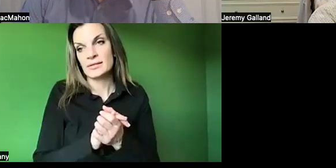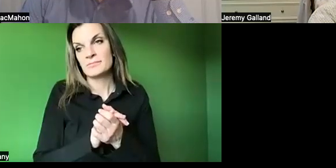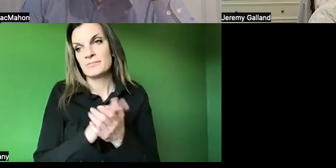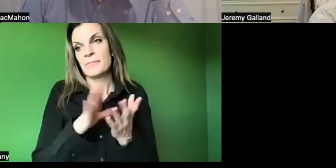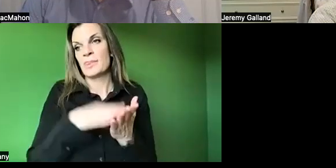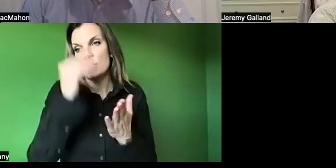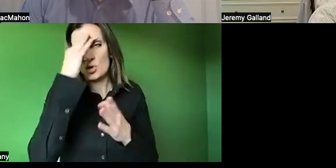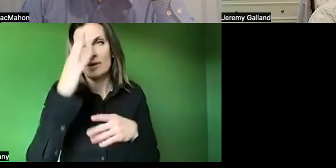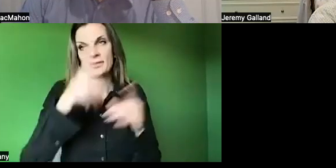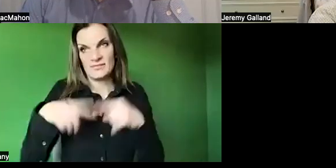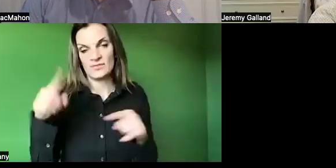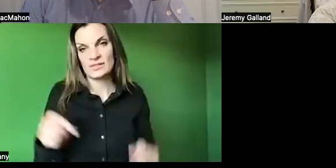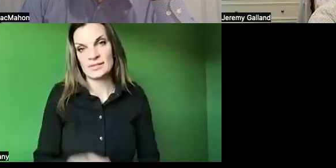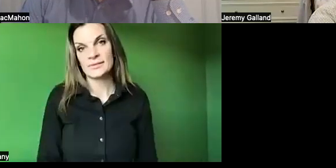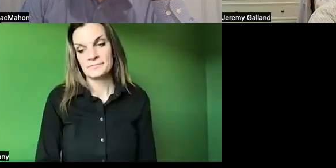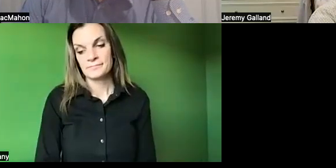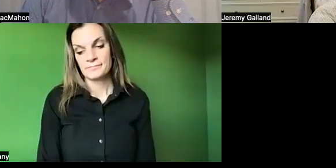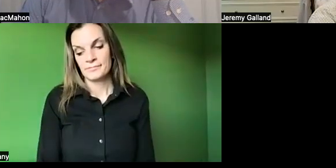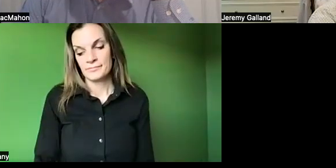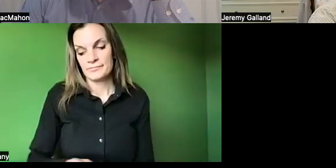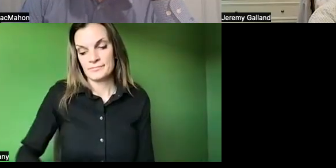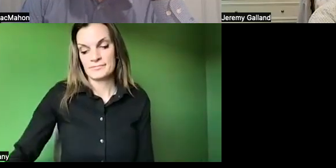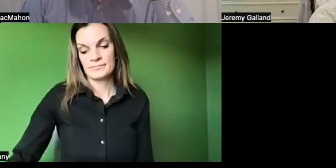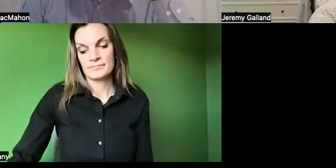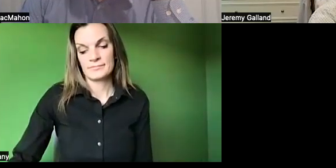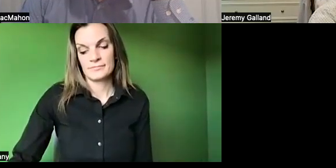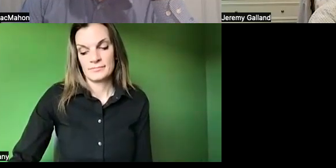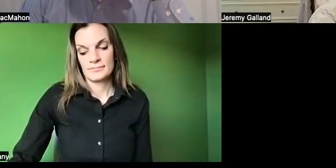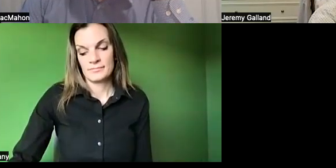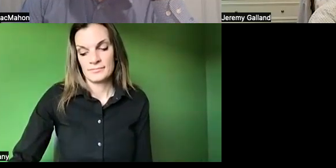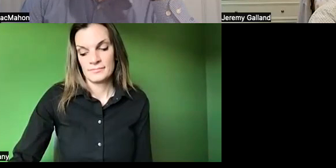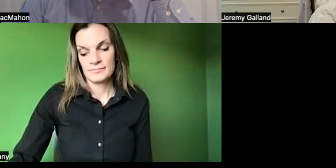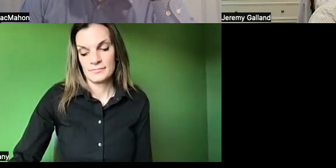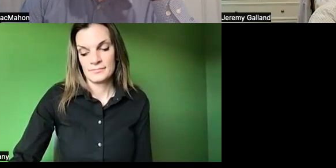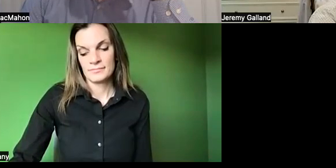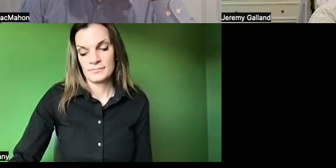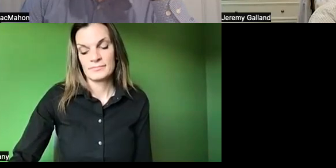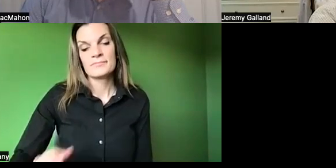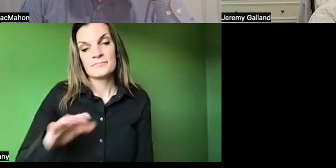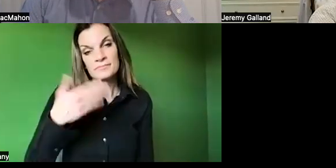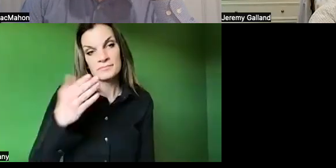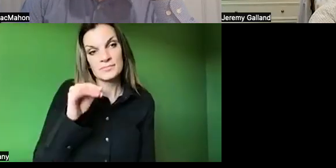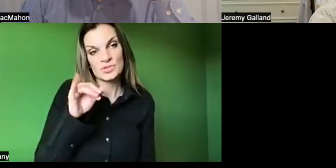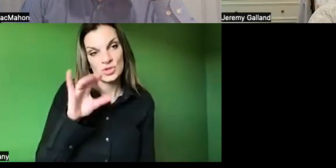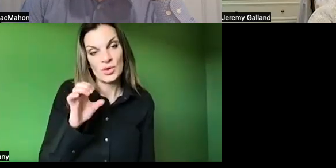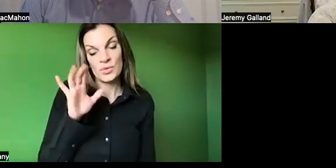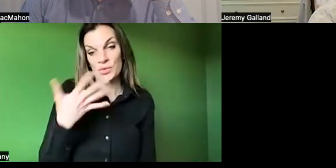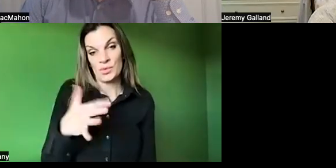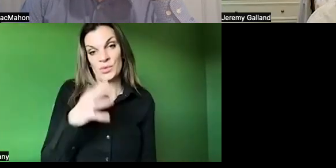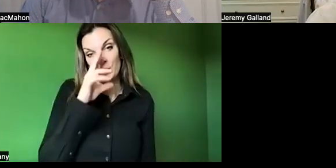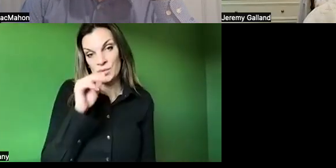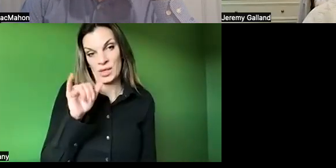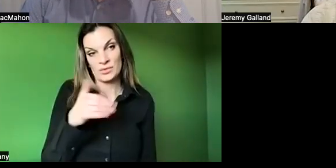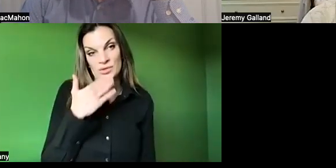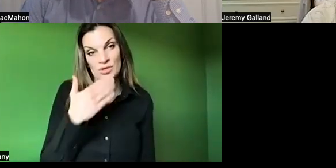learning differences. Okay, thank you. Jodie? That's a hard one to follow, Theresa, because